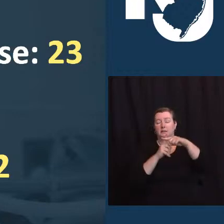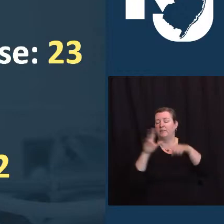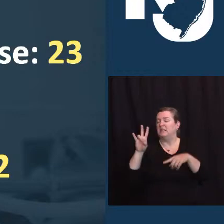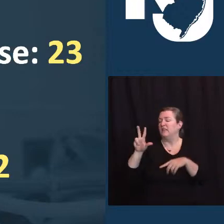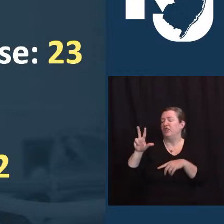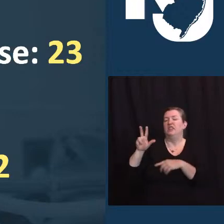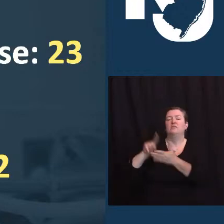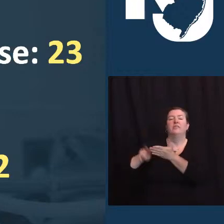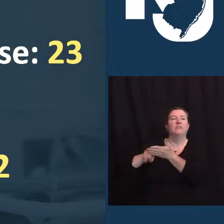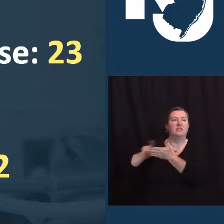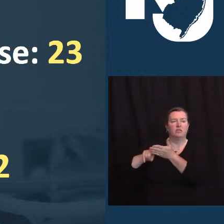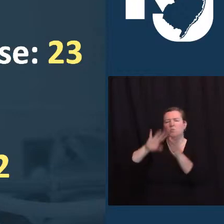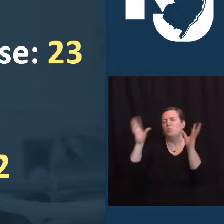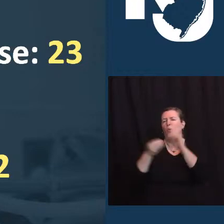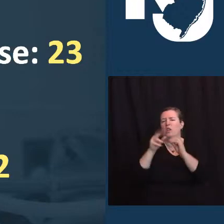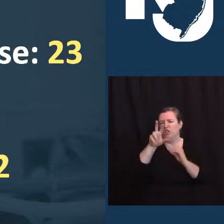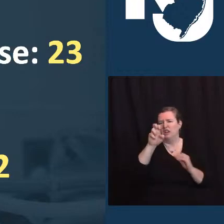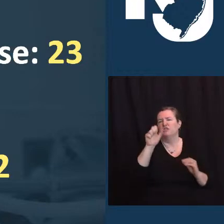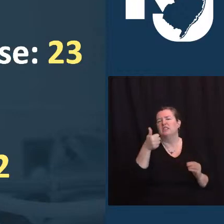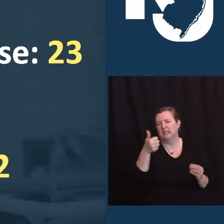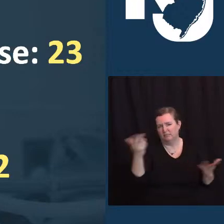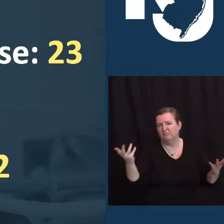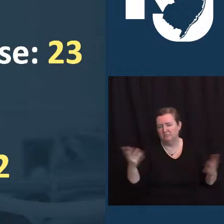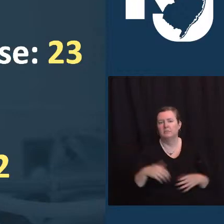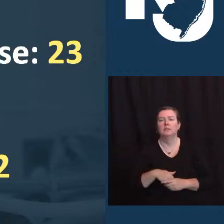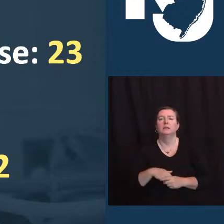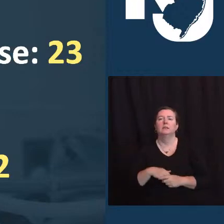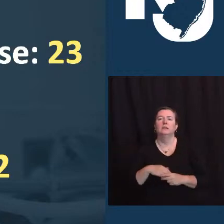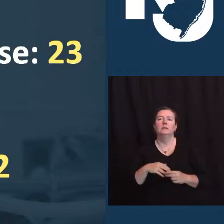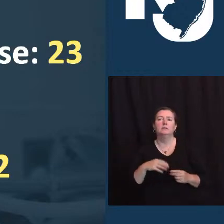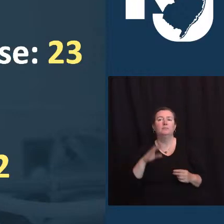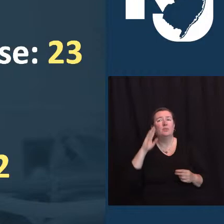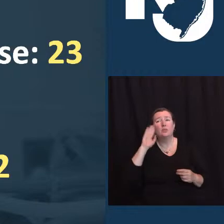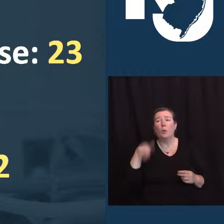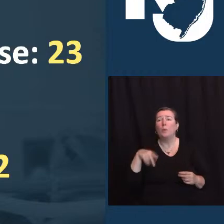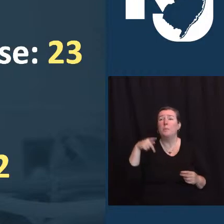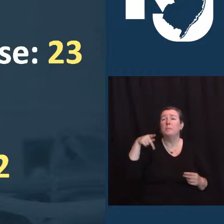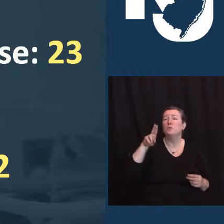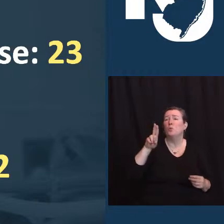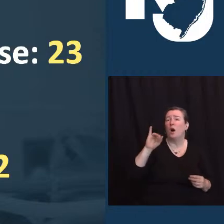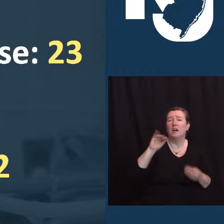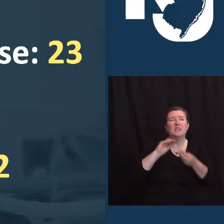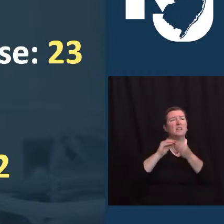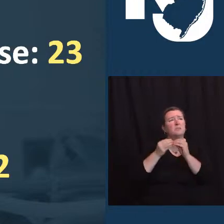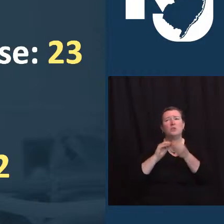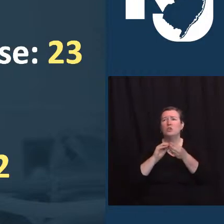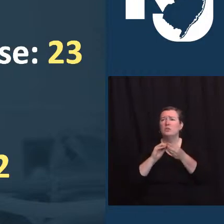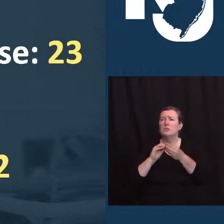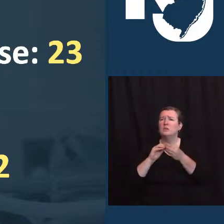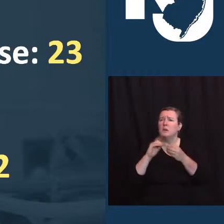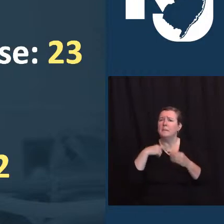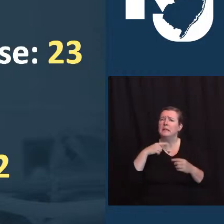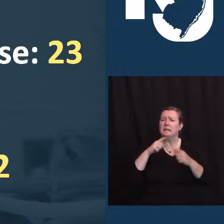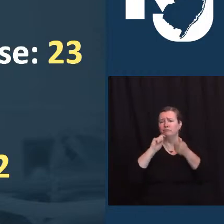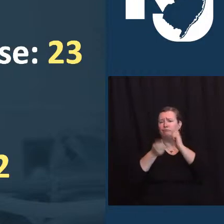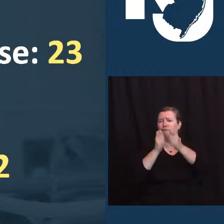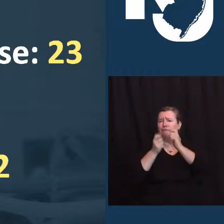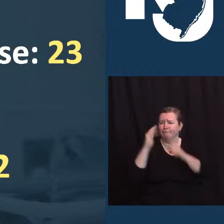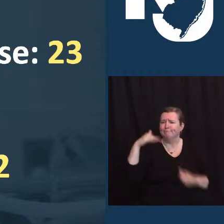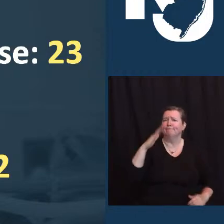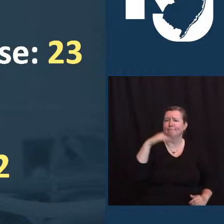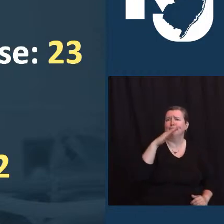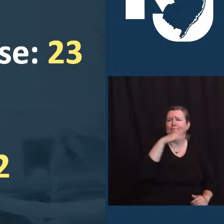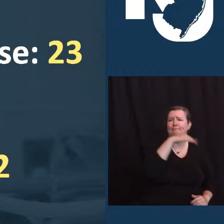investigation. Judy, you may address this, but the PUI number's been the one that's been bouncing around more than the confirmed, and